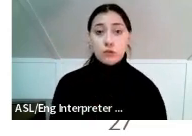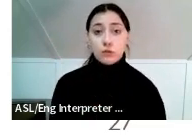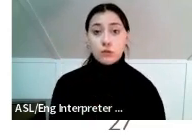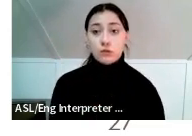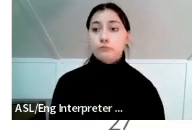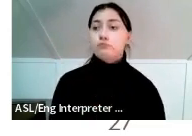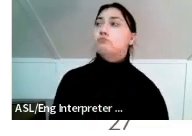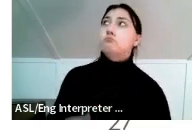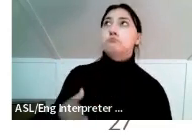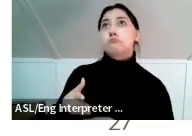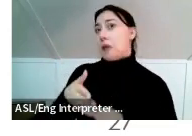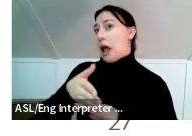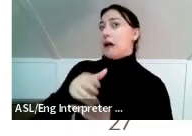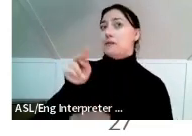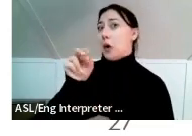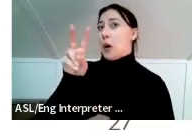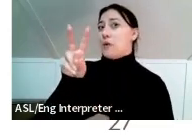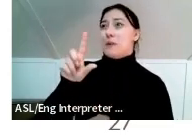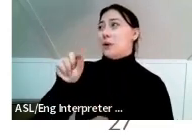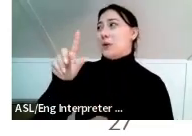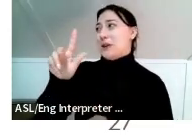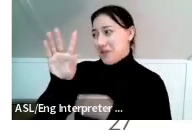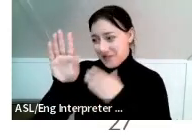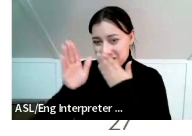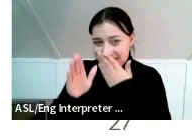Sometime after November 2024.